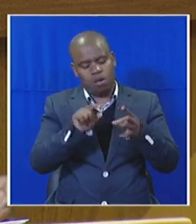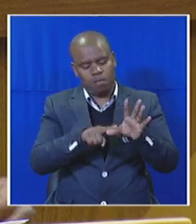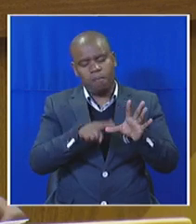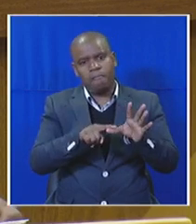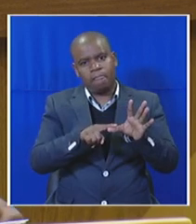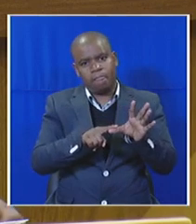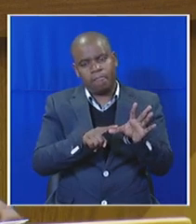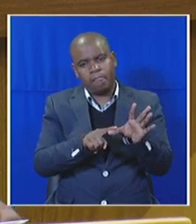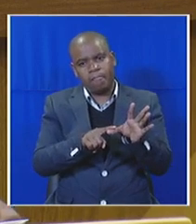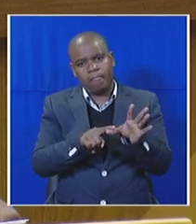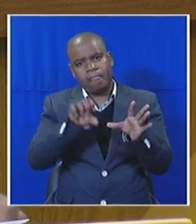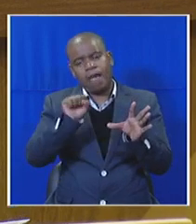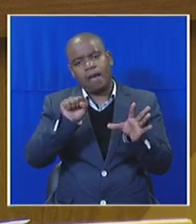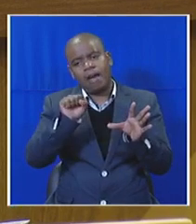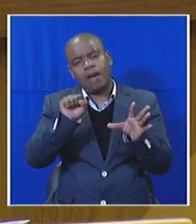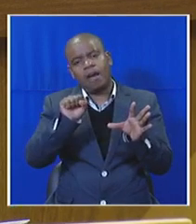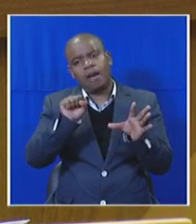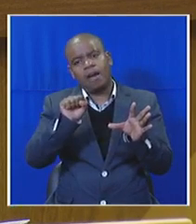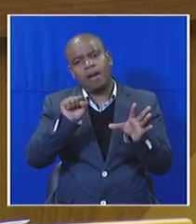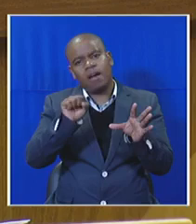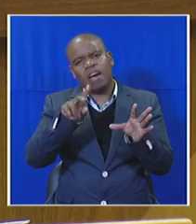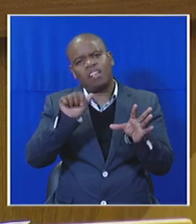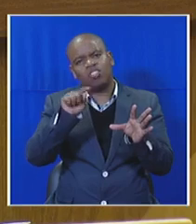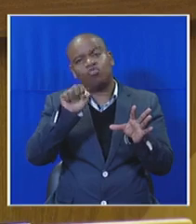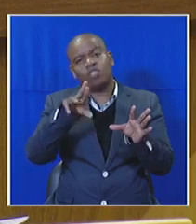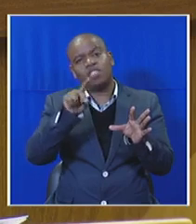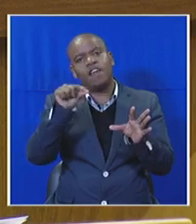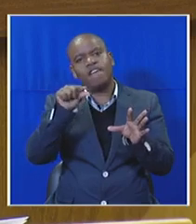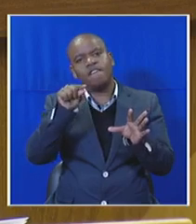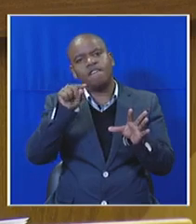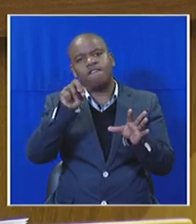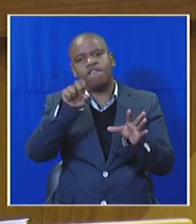Atteridgeville, Pretoria West, and